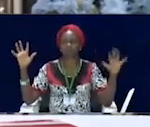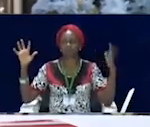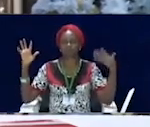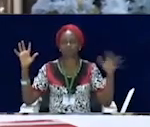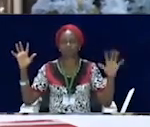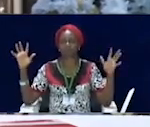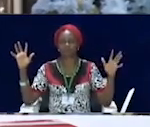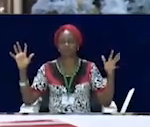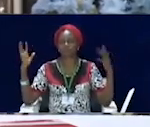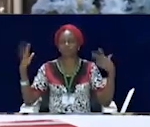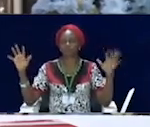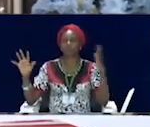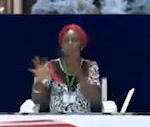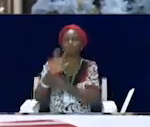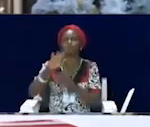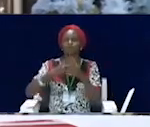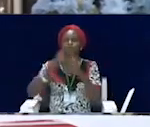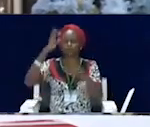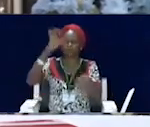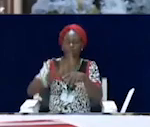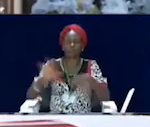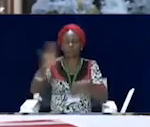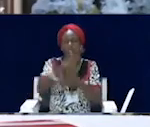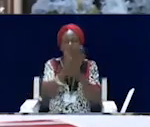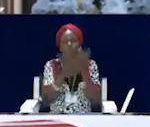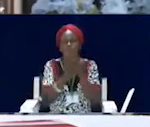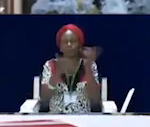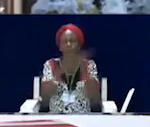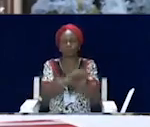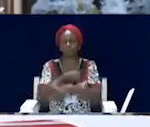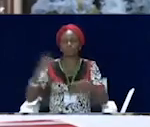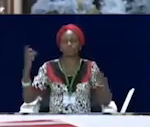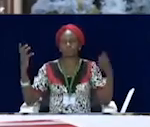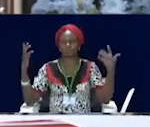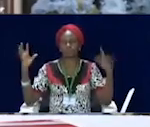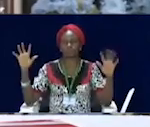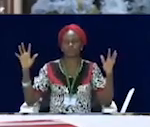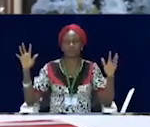God is going to touch your hands today.